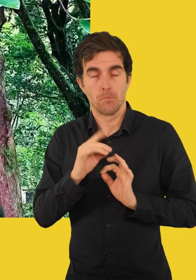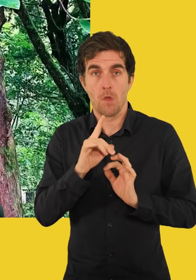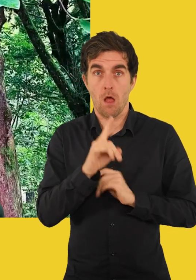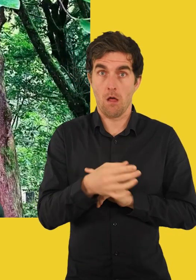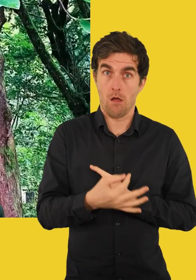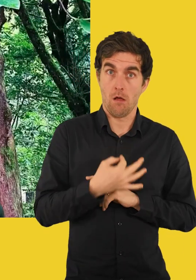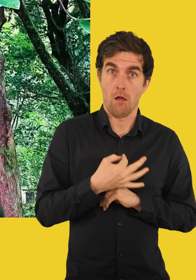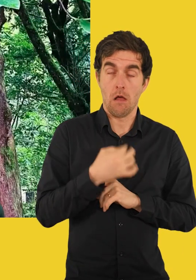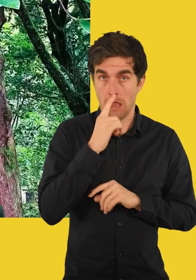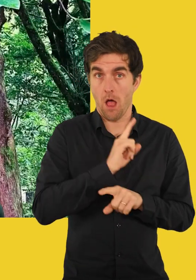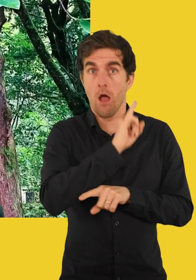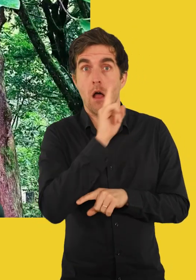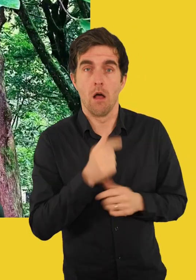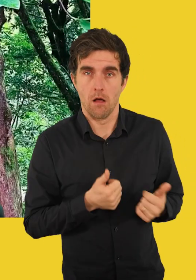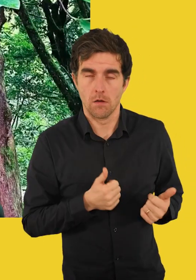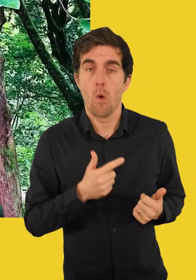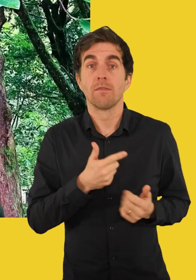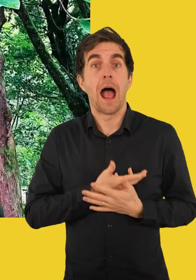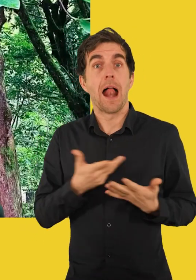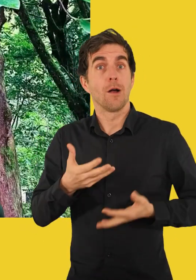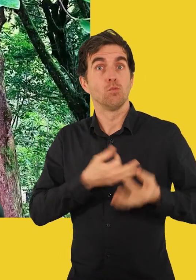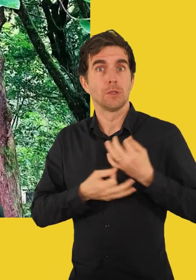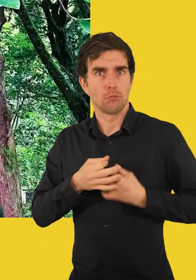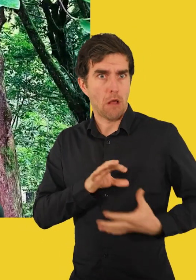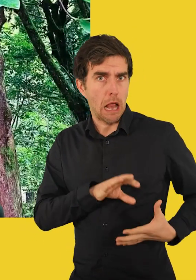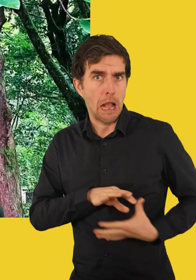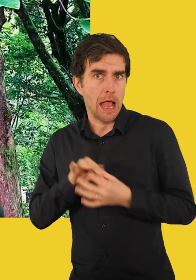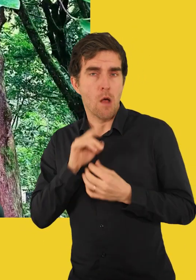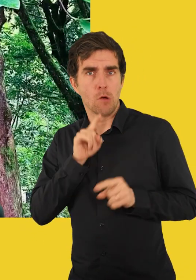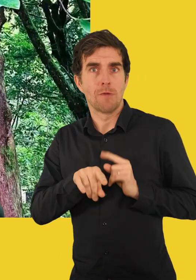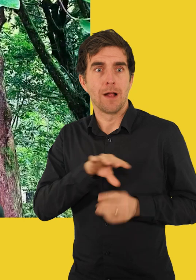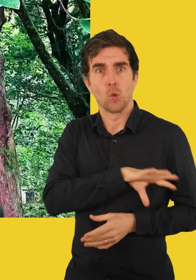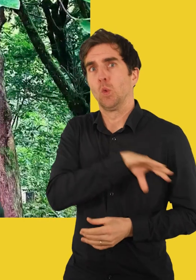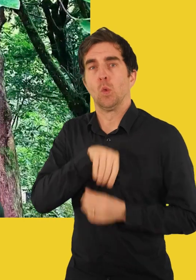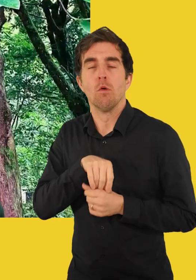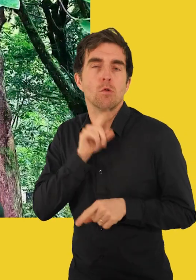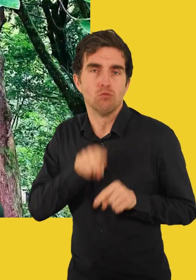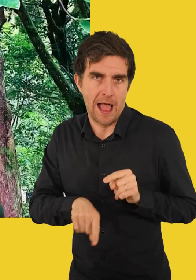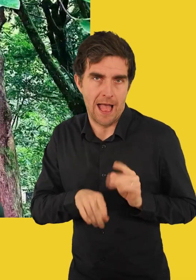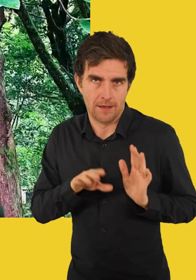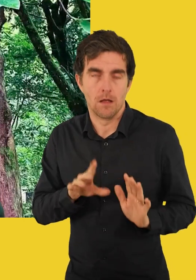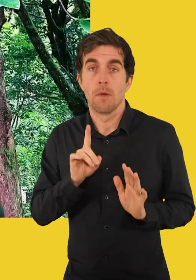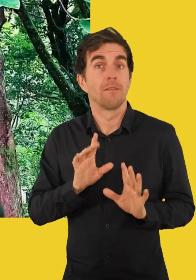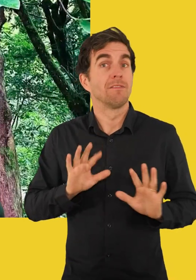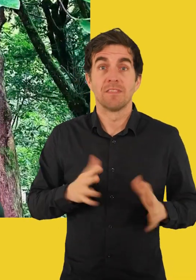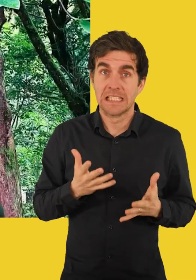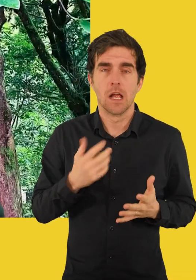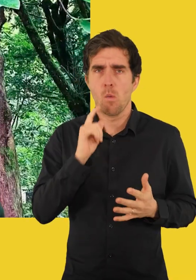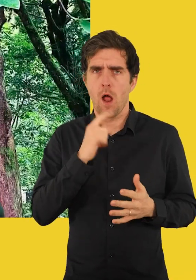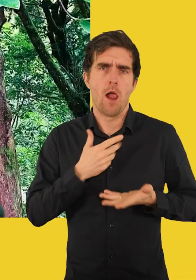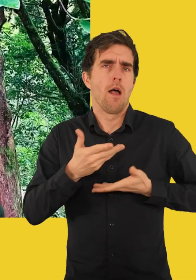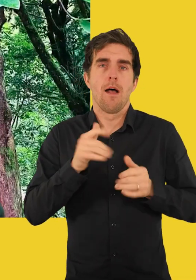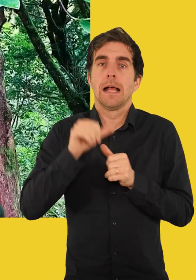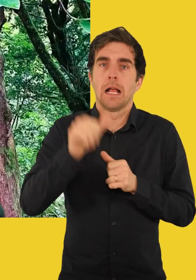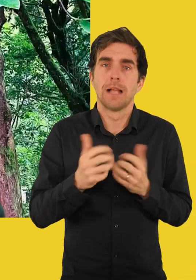those. But if there are questions that are relevant to those areas, then I'll probably try and fold them in. And if not, then